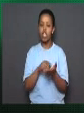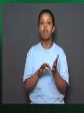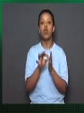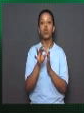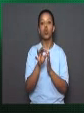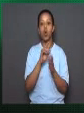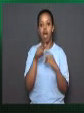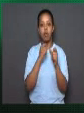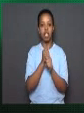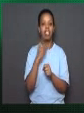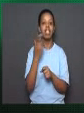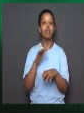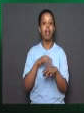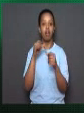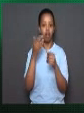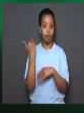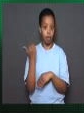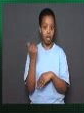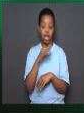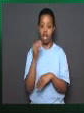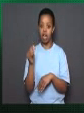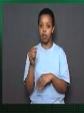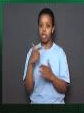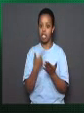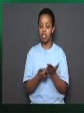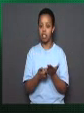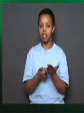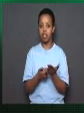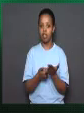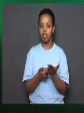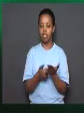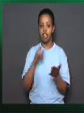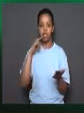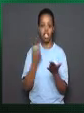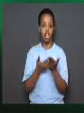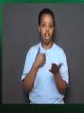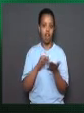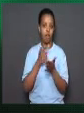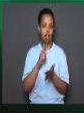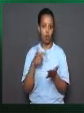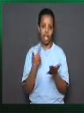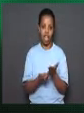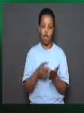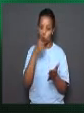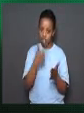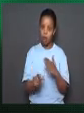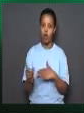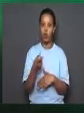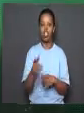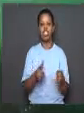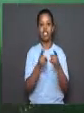years, so there is a great deal of evidence to support its efficacy as a